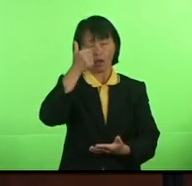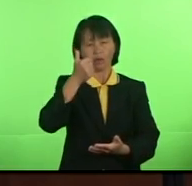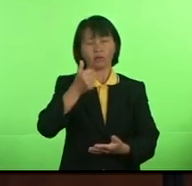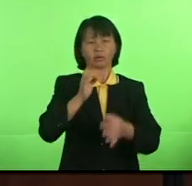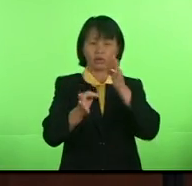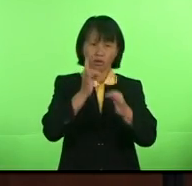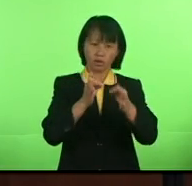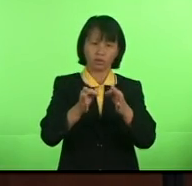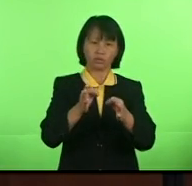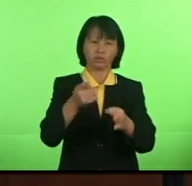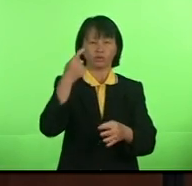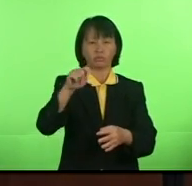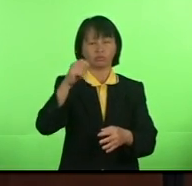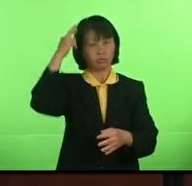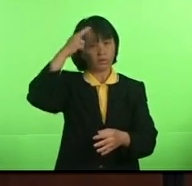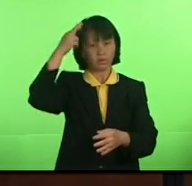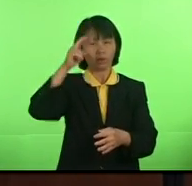and etc.